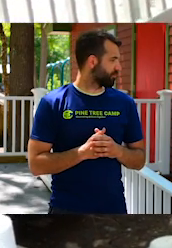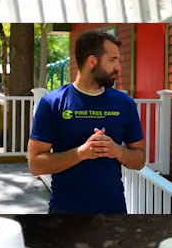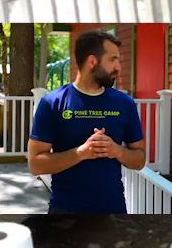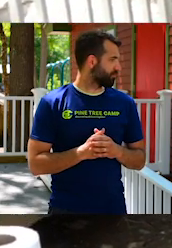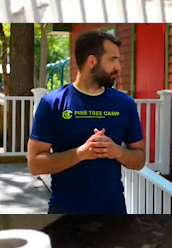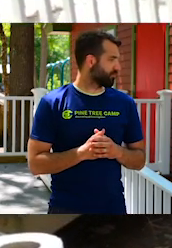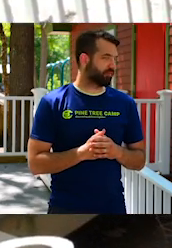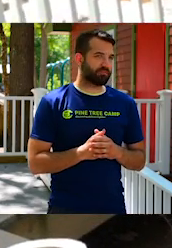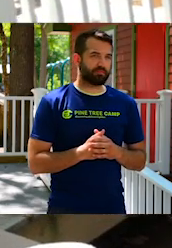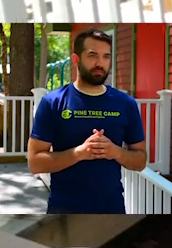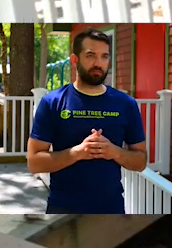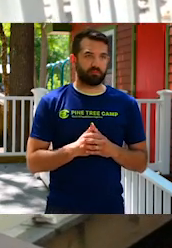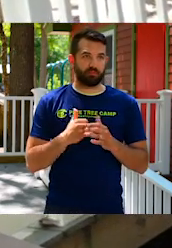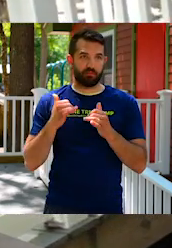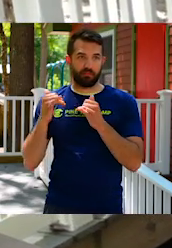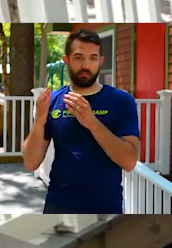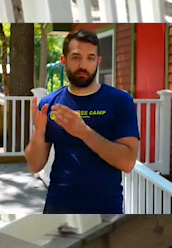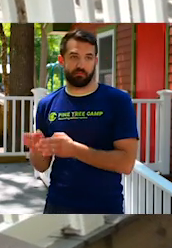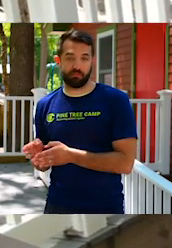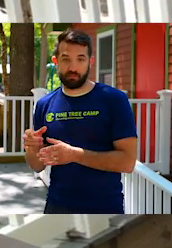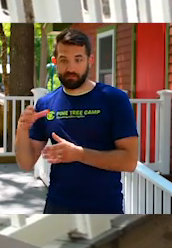And now I'm going to do the red.